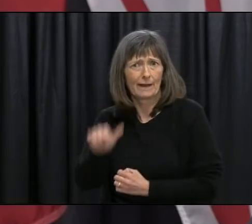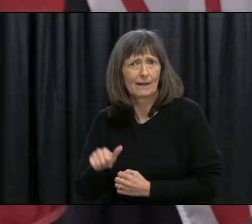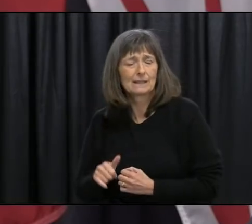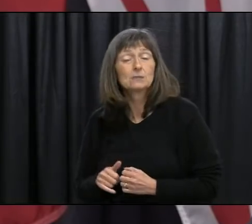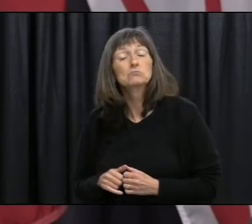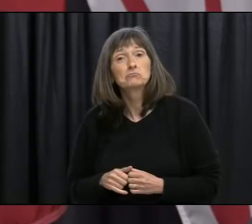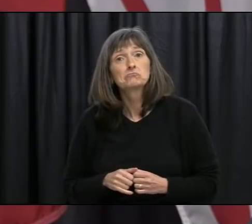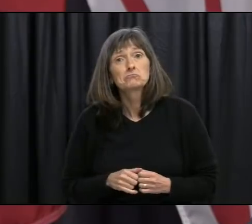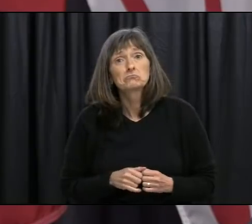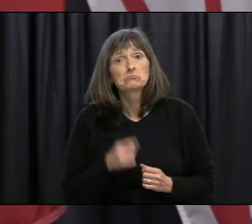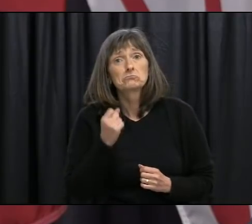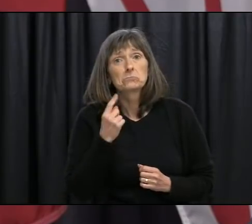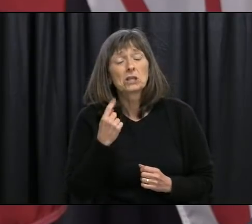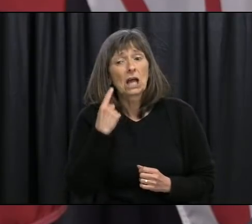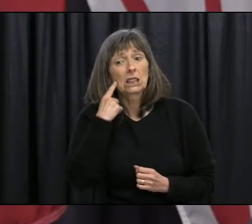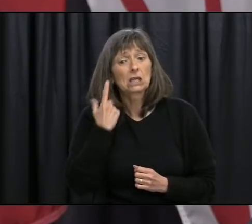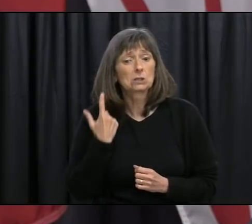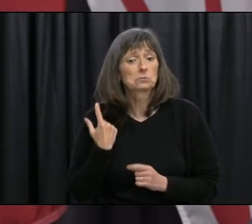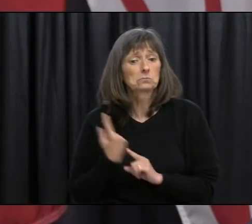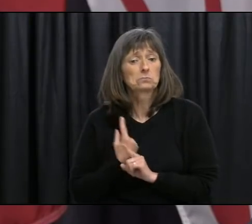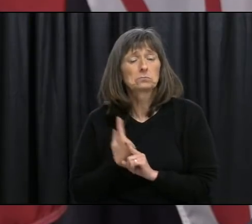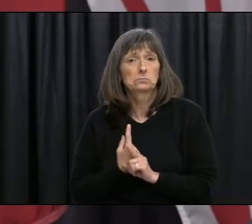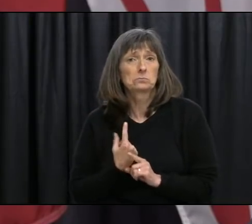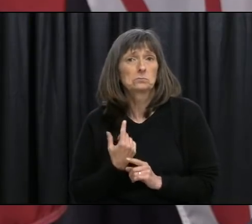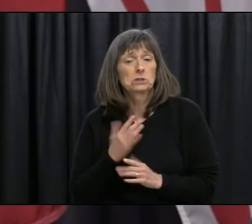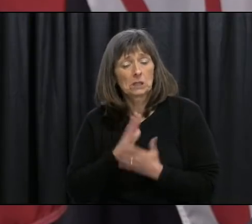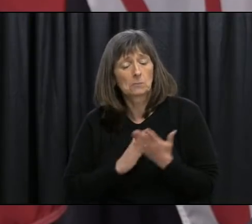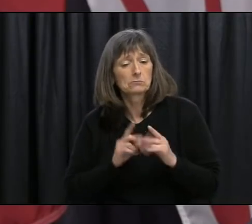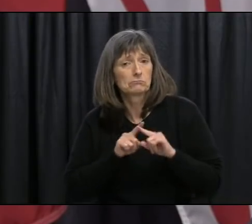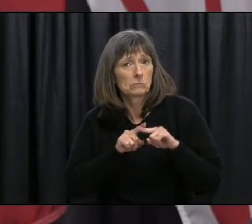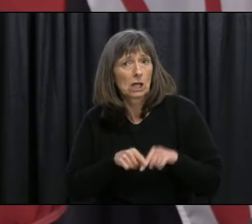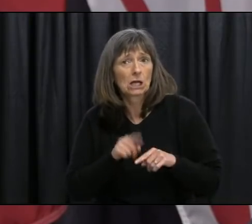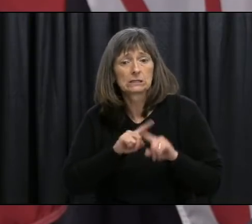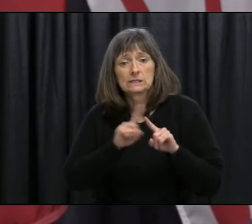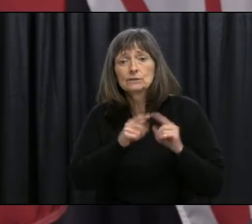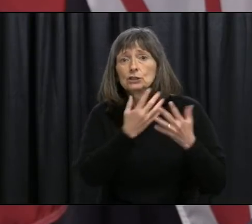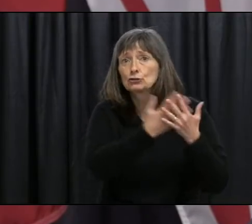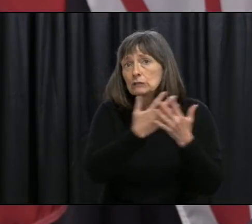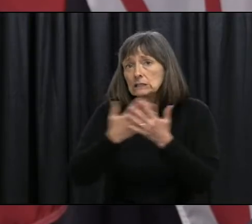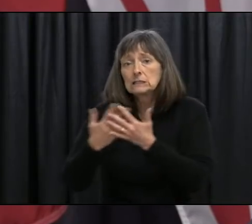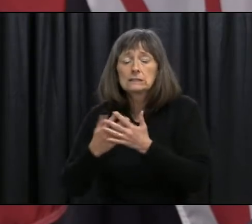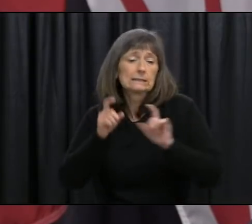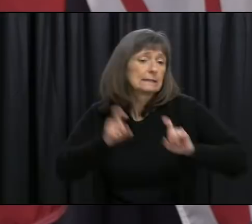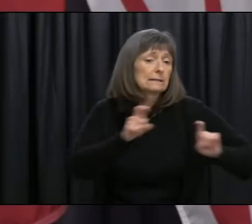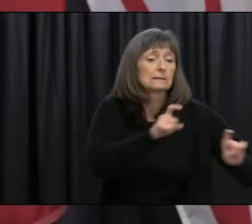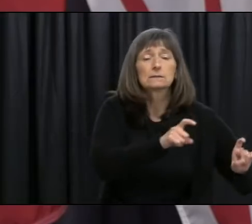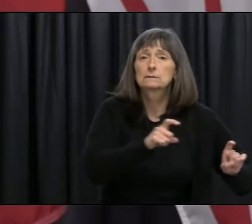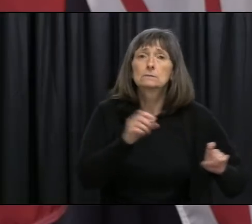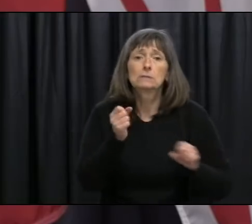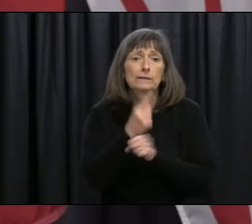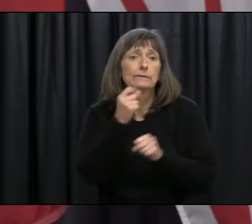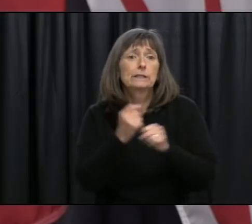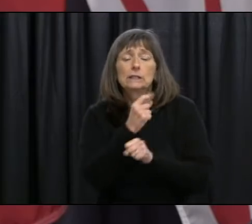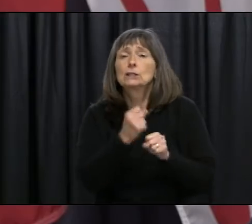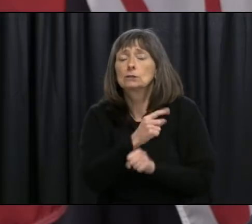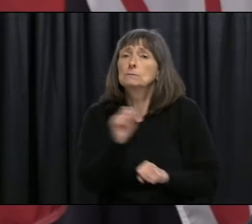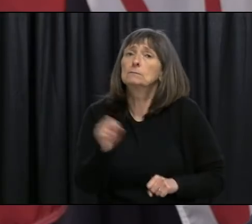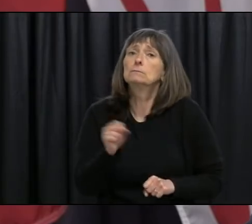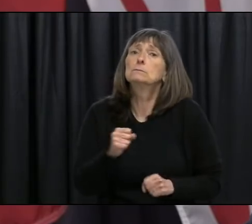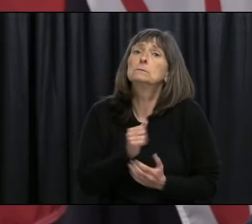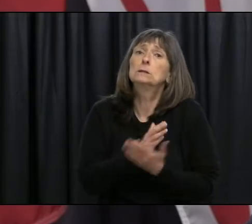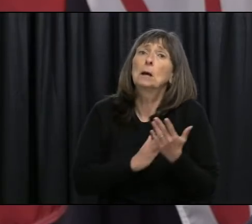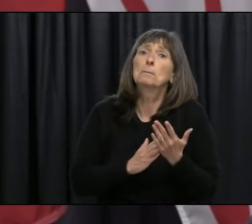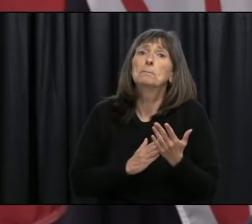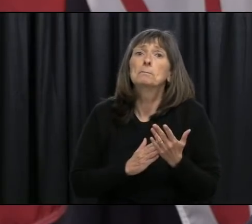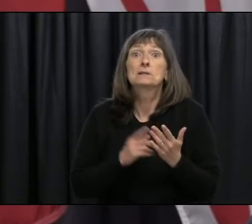on a regular basis, and I think that some people would rely on those, types of screening procedures on an annual basis, and sometimes maybe even